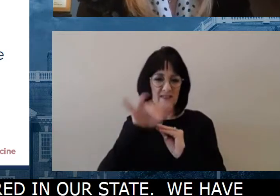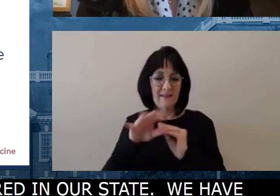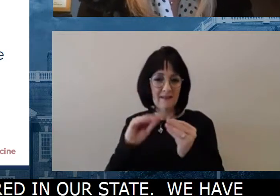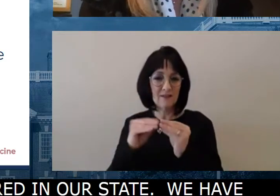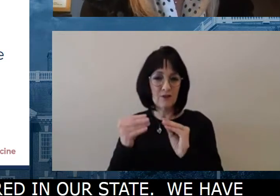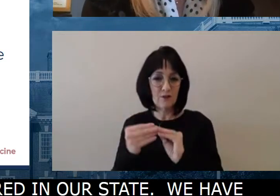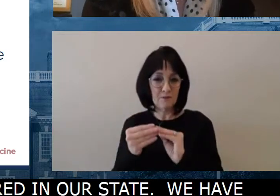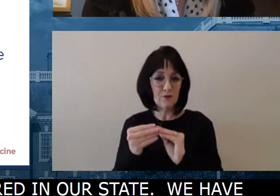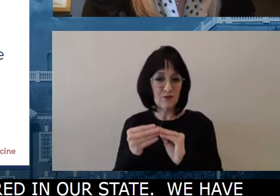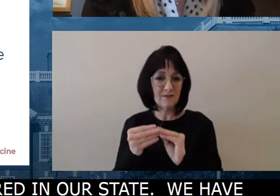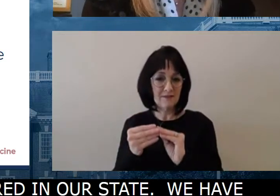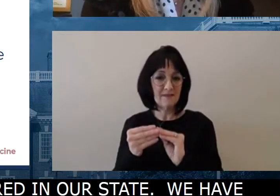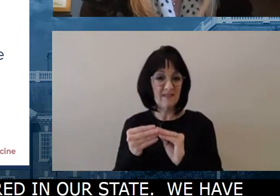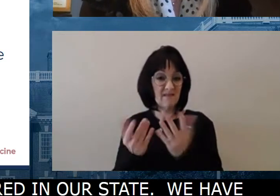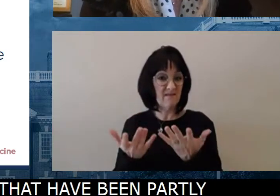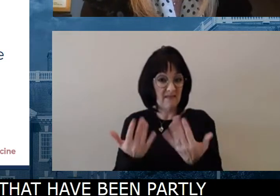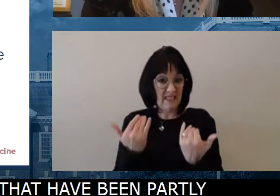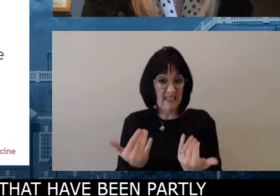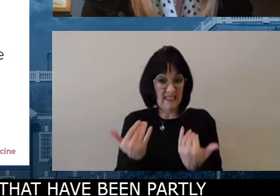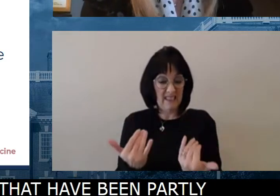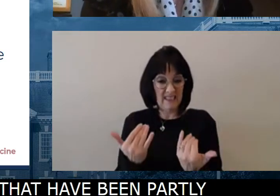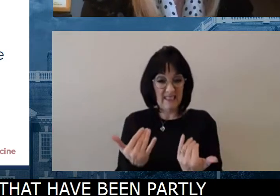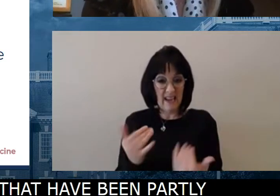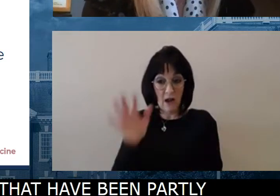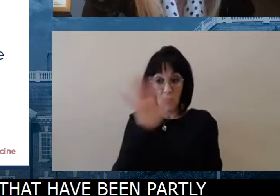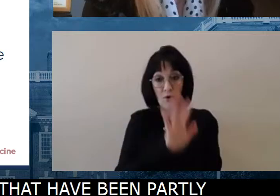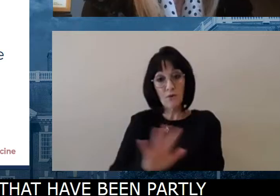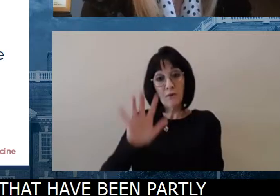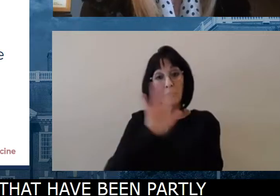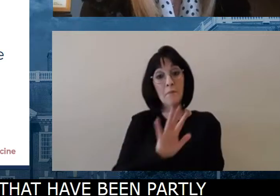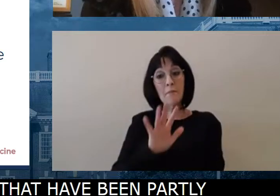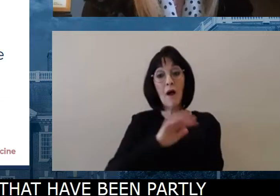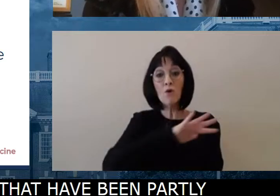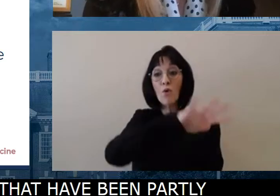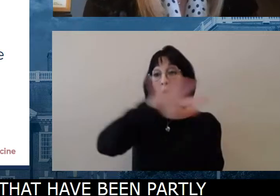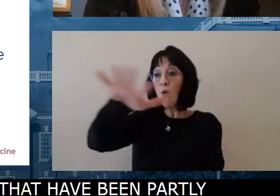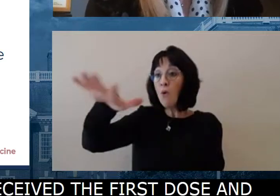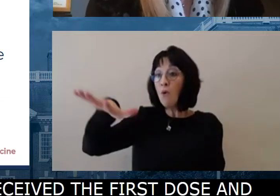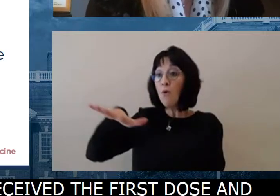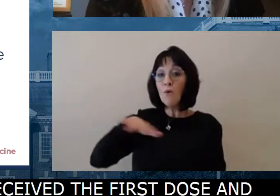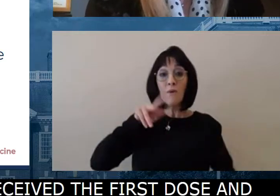we're about 10% now of our population that's fully vaccinated, which is